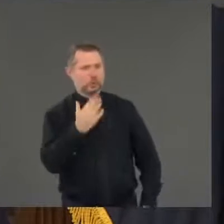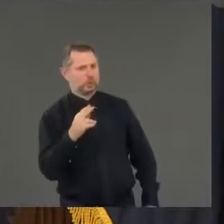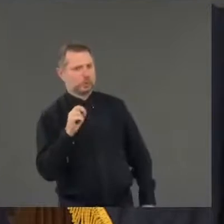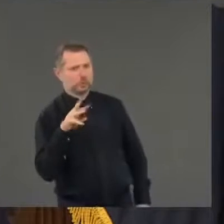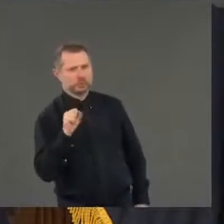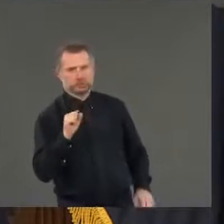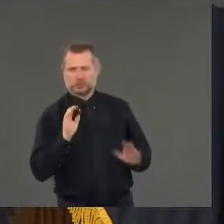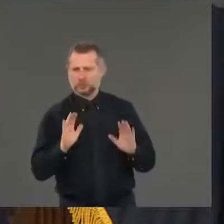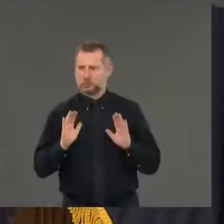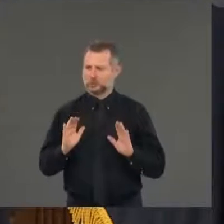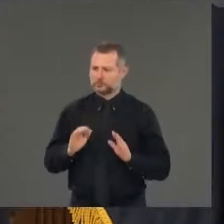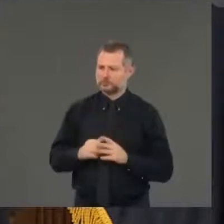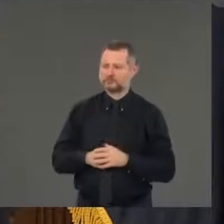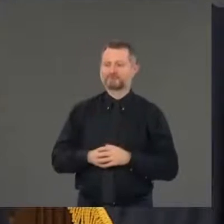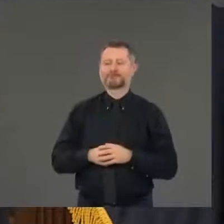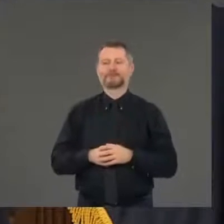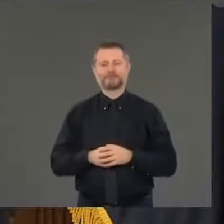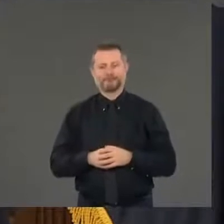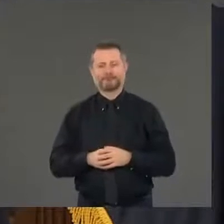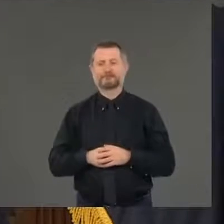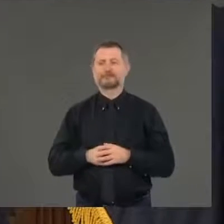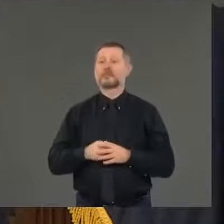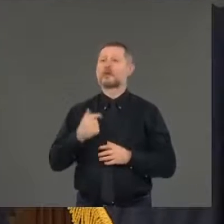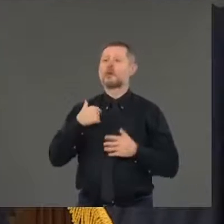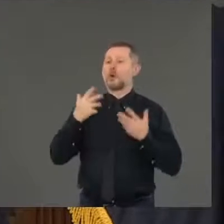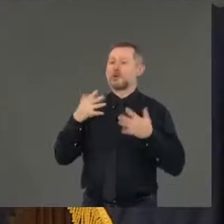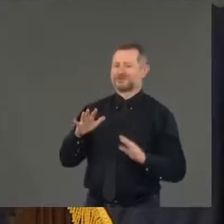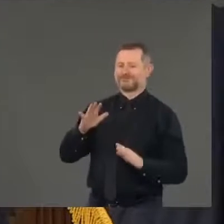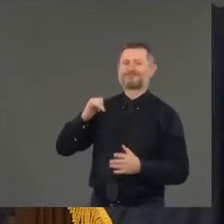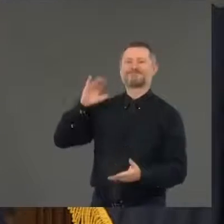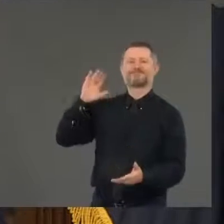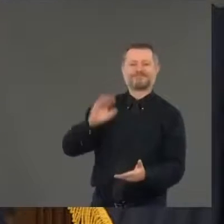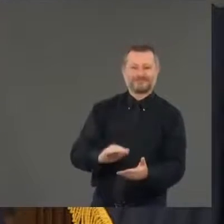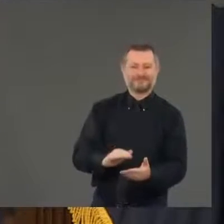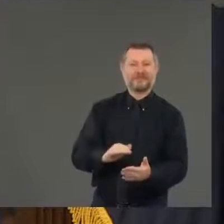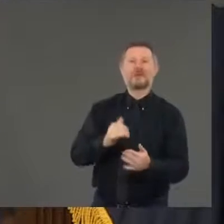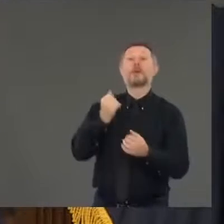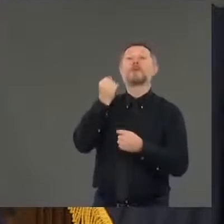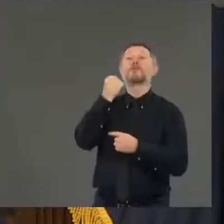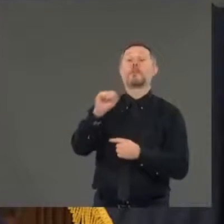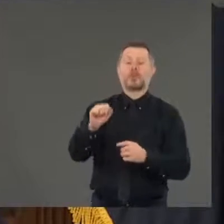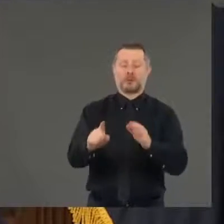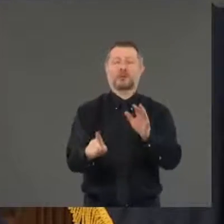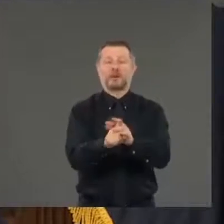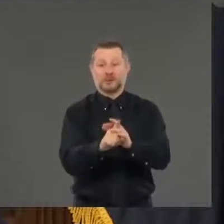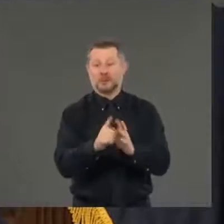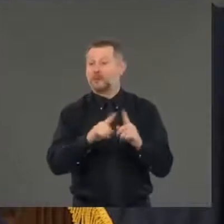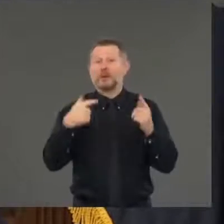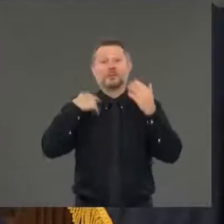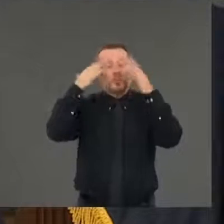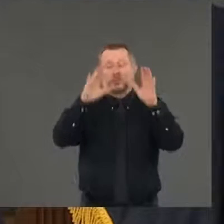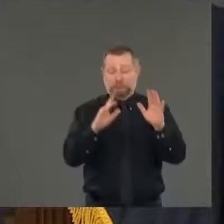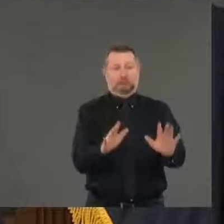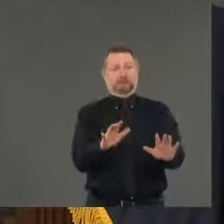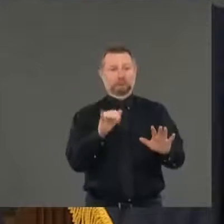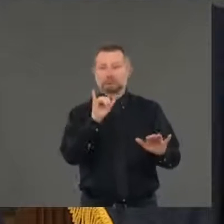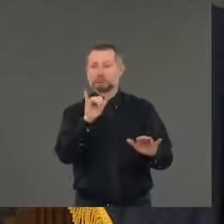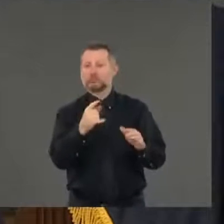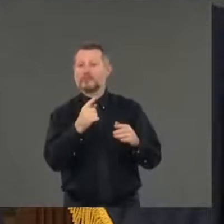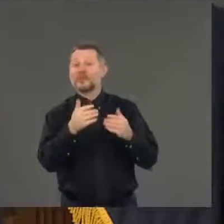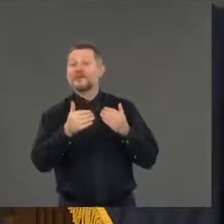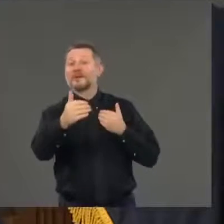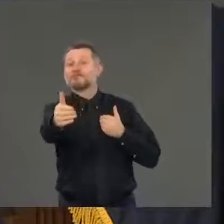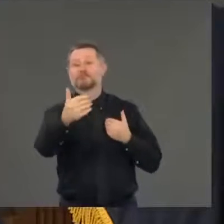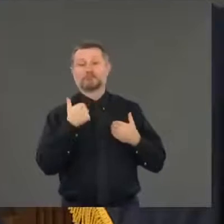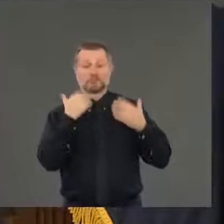have happened when the infection rate was down, and that's why it didn't spread as much. But we don't know what the protests